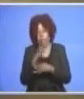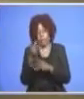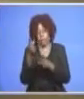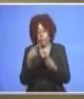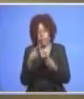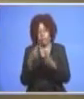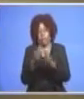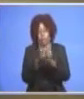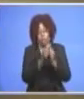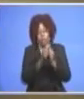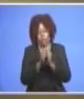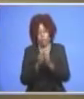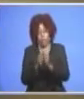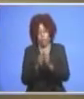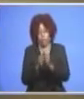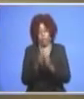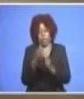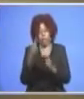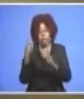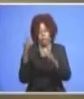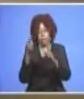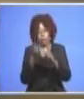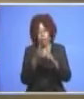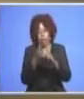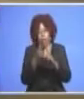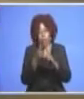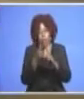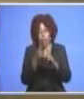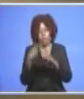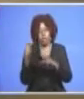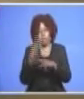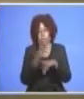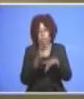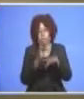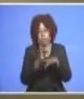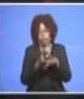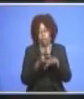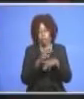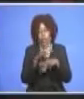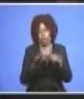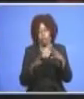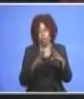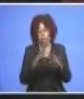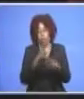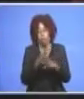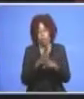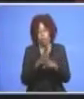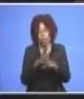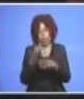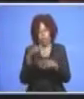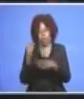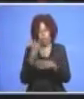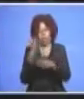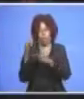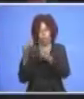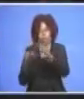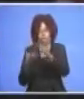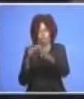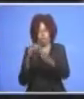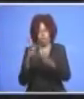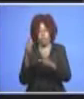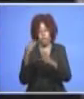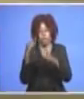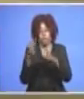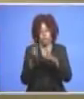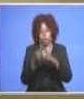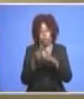together, and their goal was that we can reach the world in our generation. Their goal was to raise